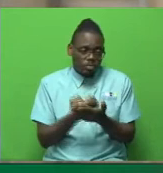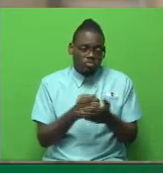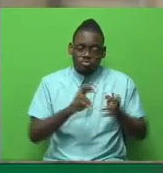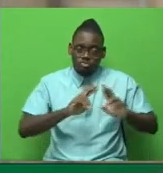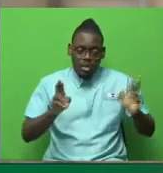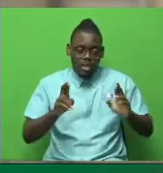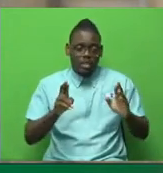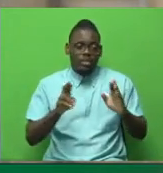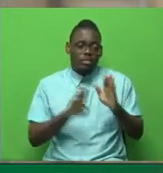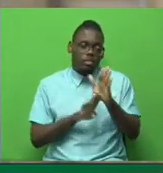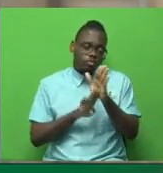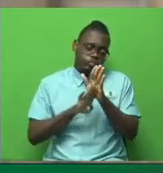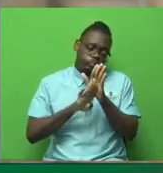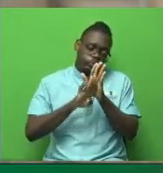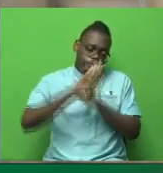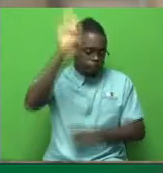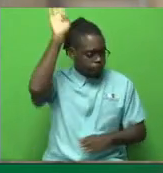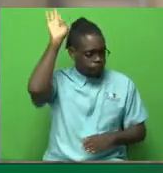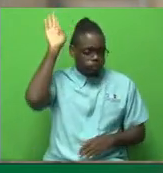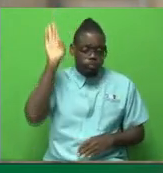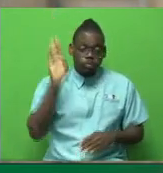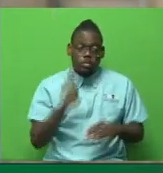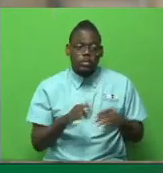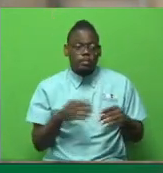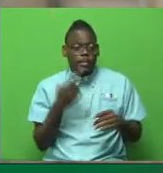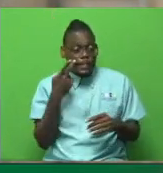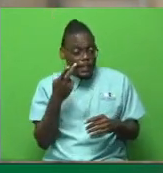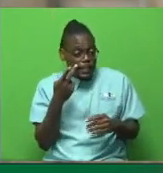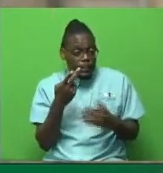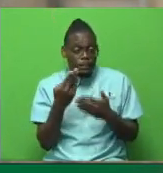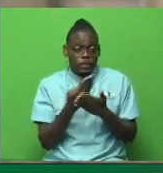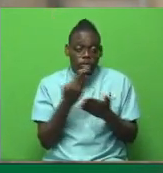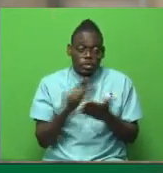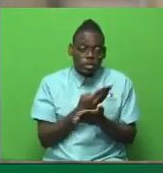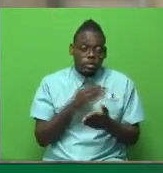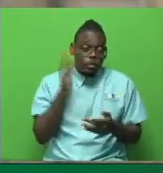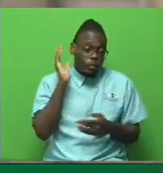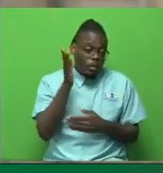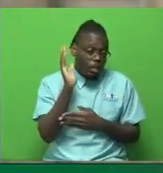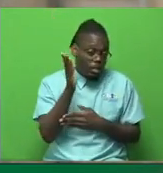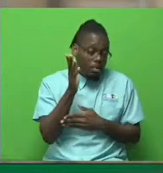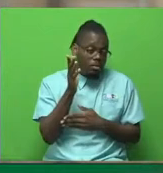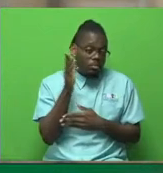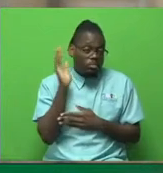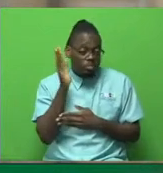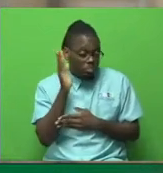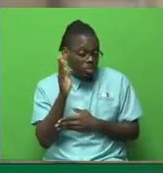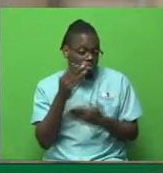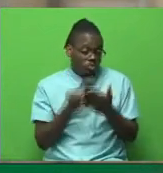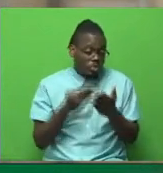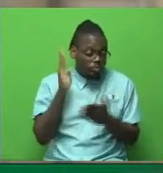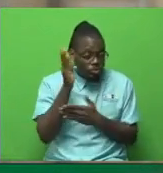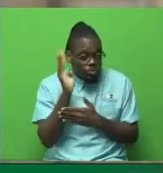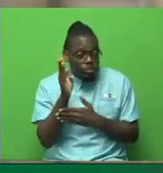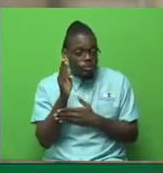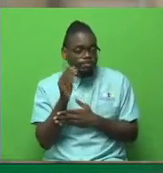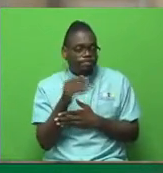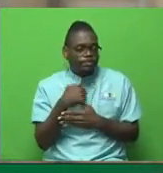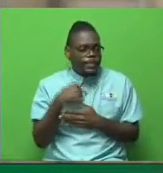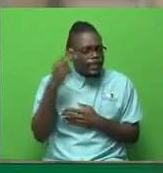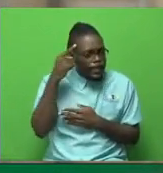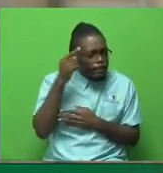noticed during the budget presentation several members in the other side when they heard the predicted Energy prices for the next few years